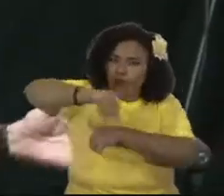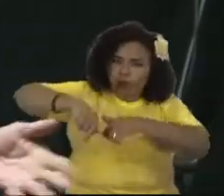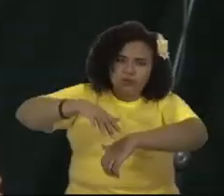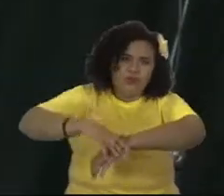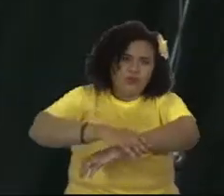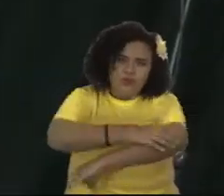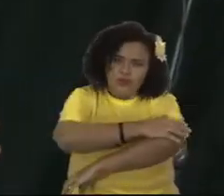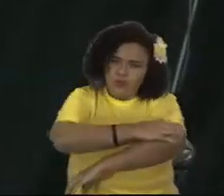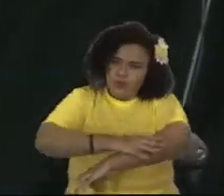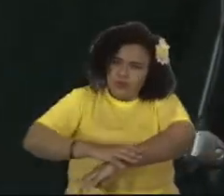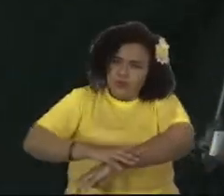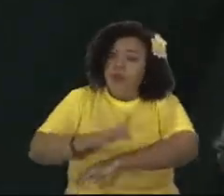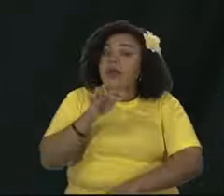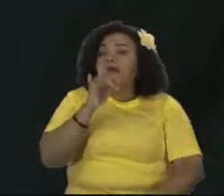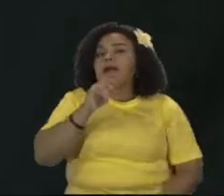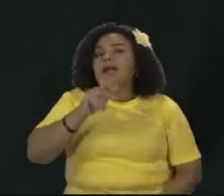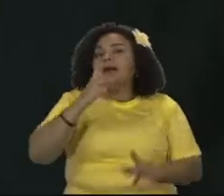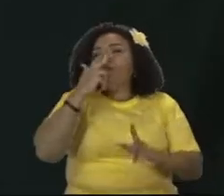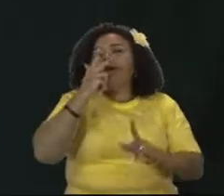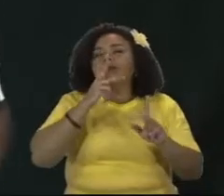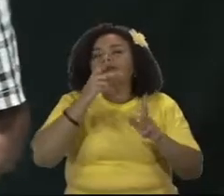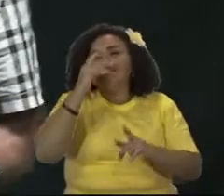you have a new skin.